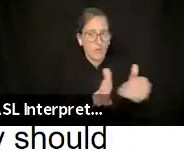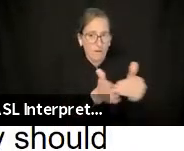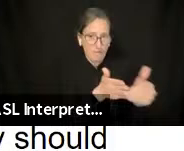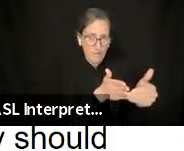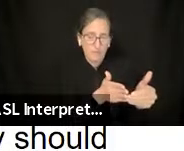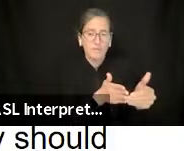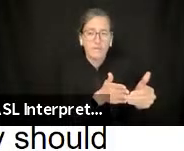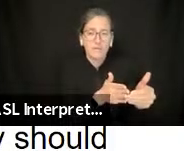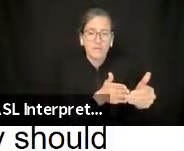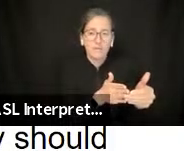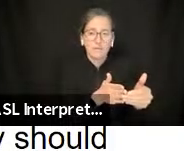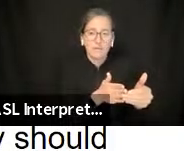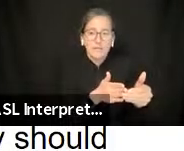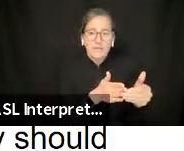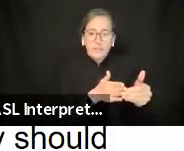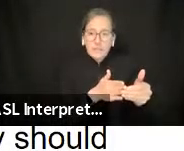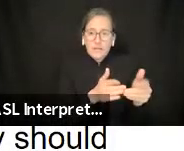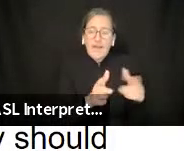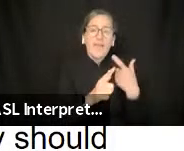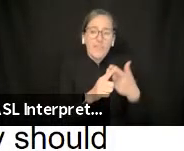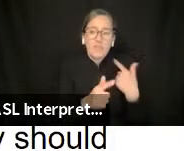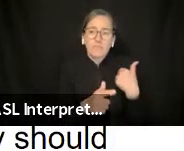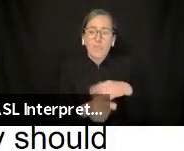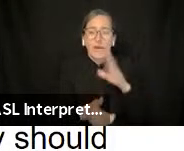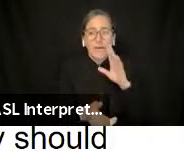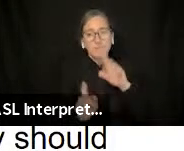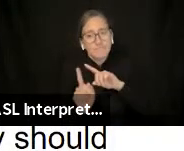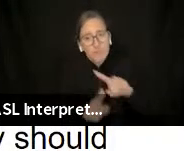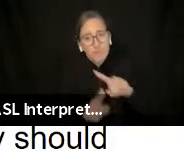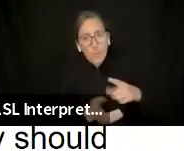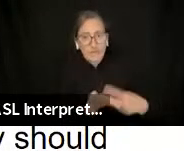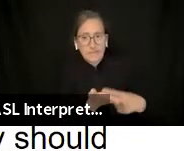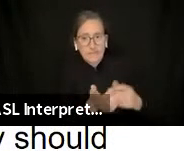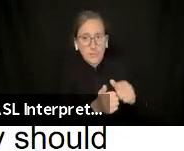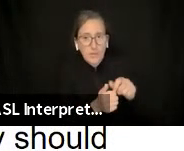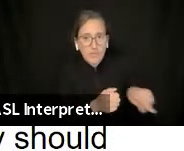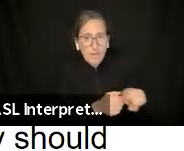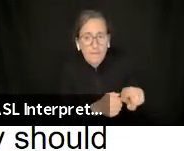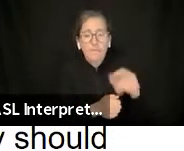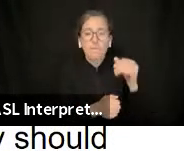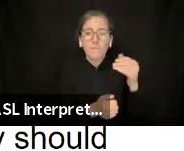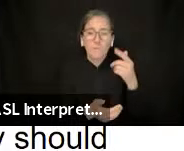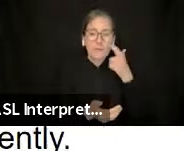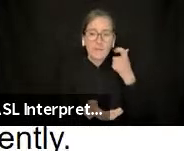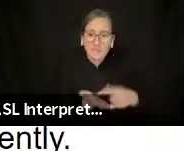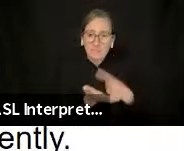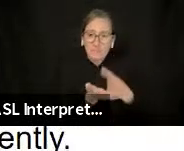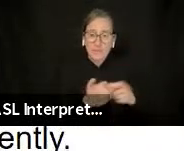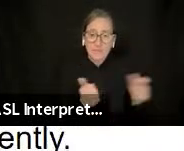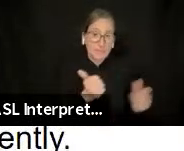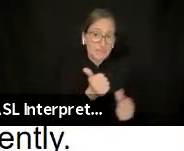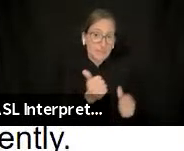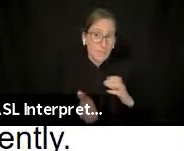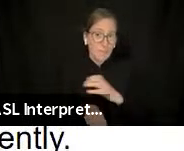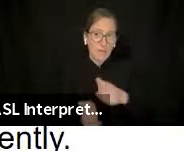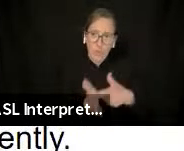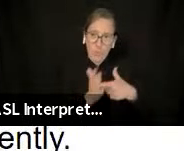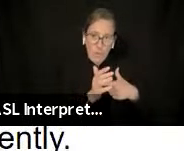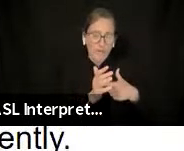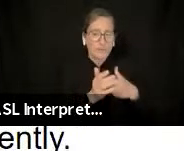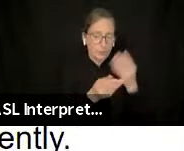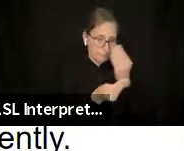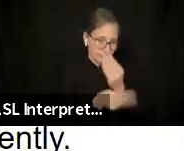the committee about it and whether a subcommittee needs to be noticed or not.